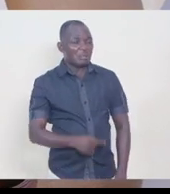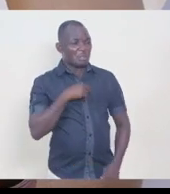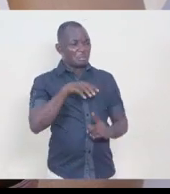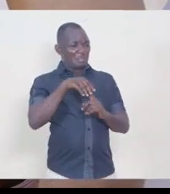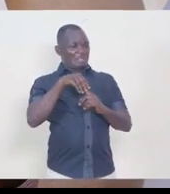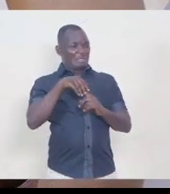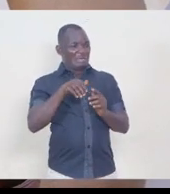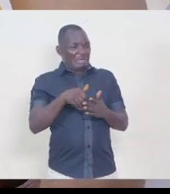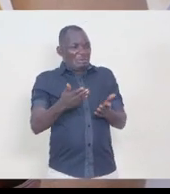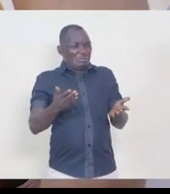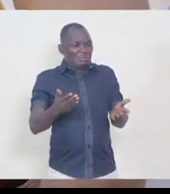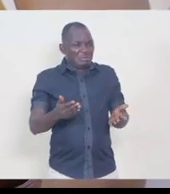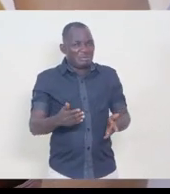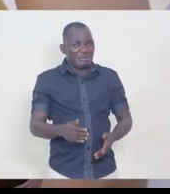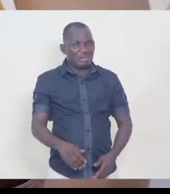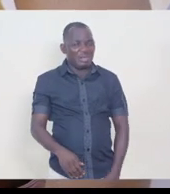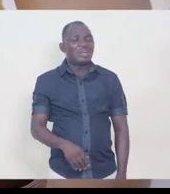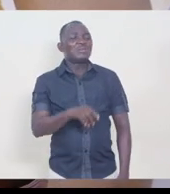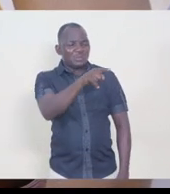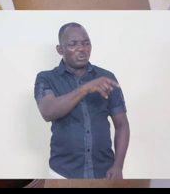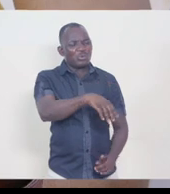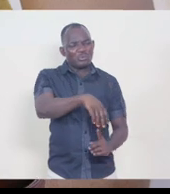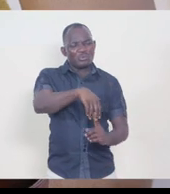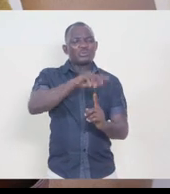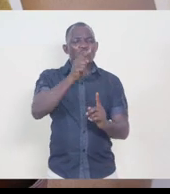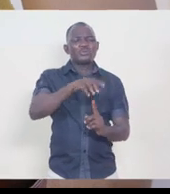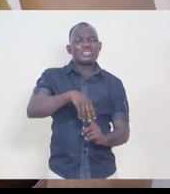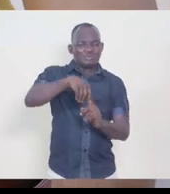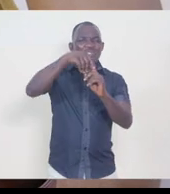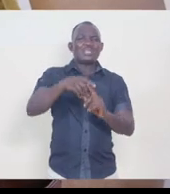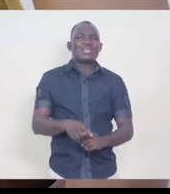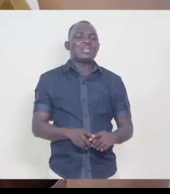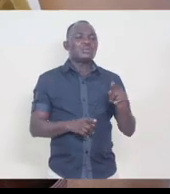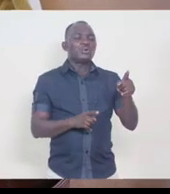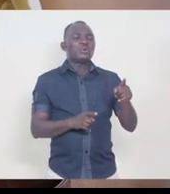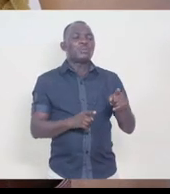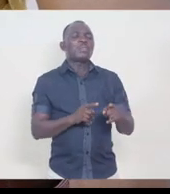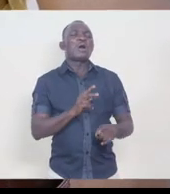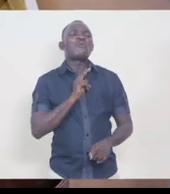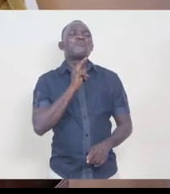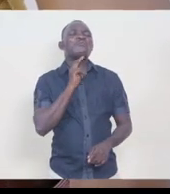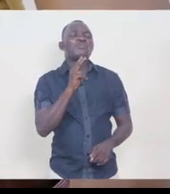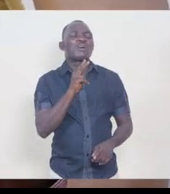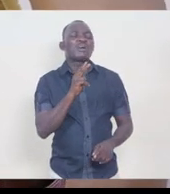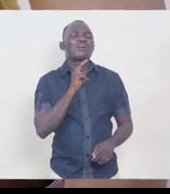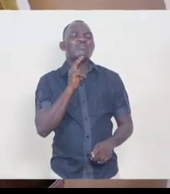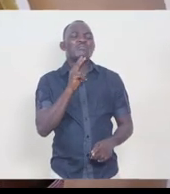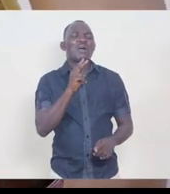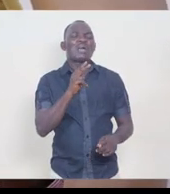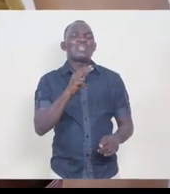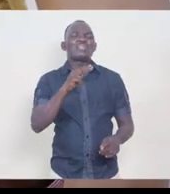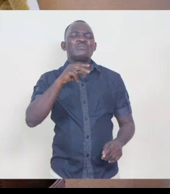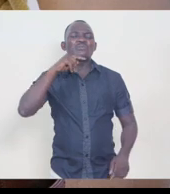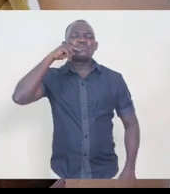Special? Yes. You are very special. You have the most beautiful voice I've